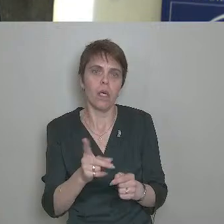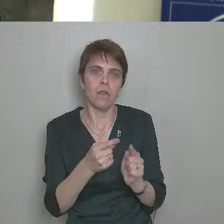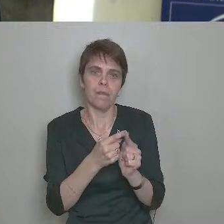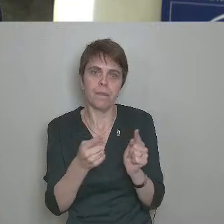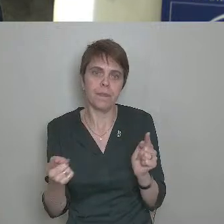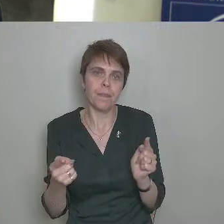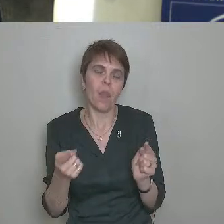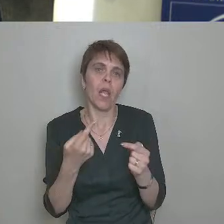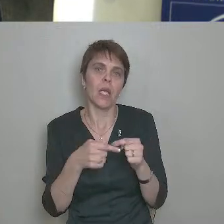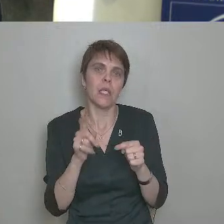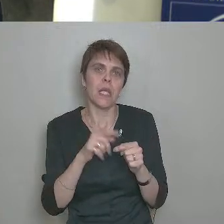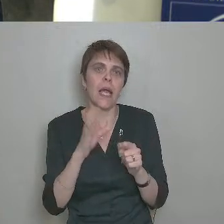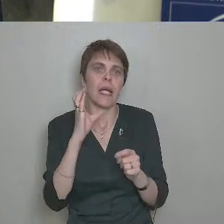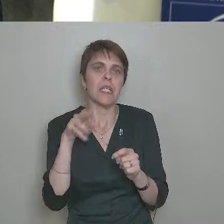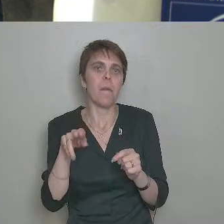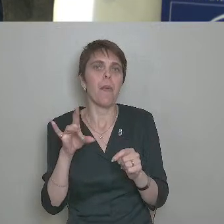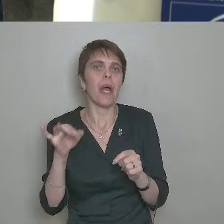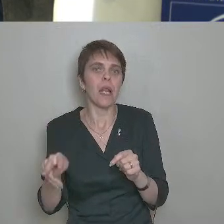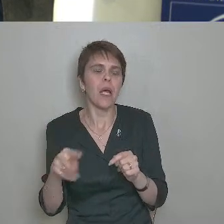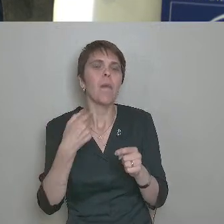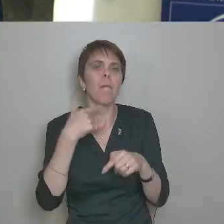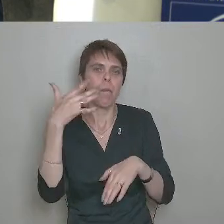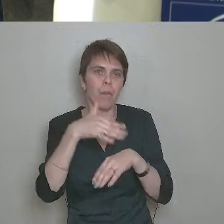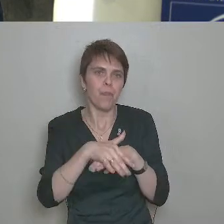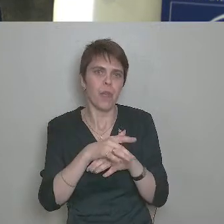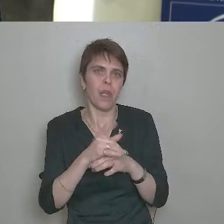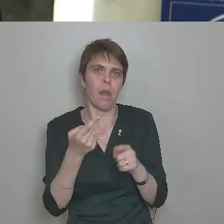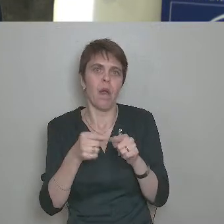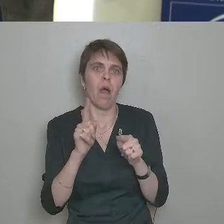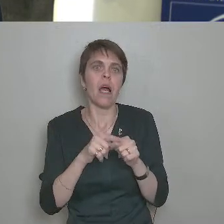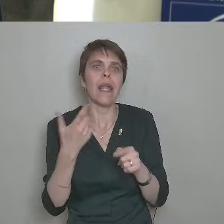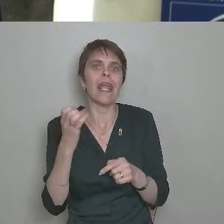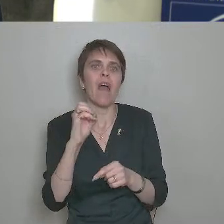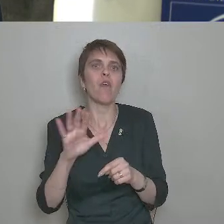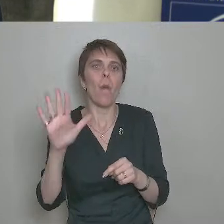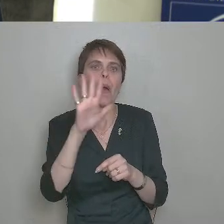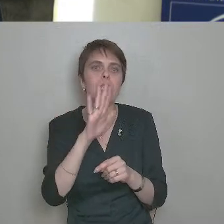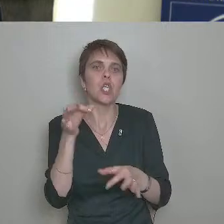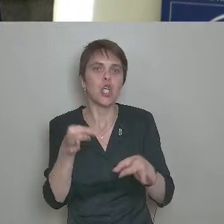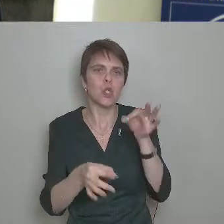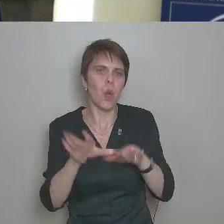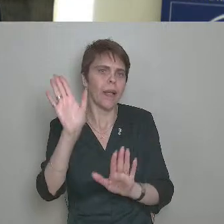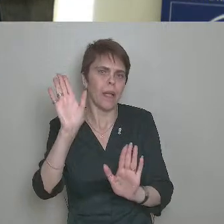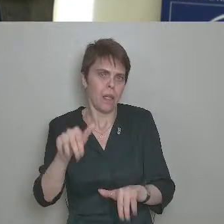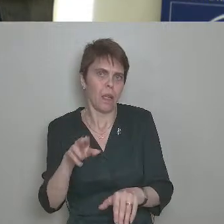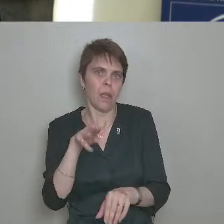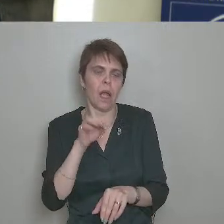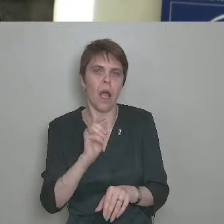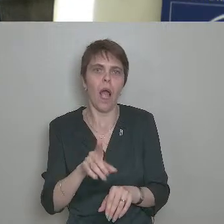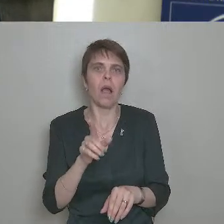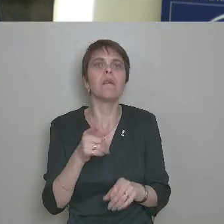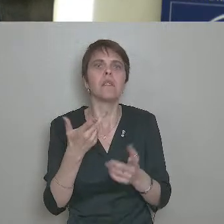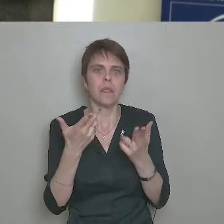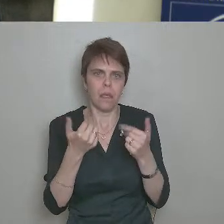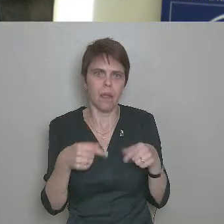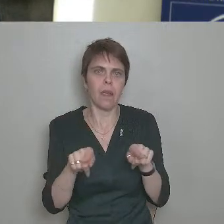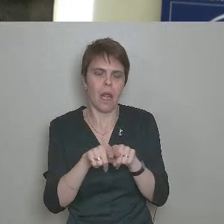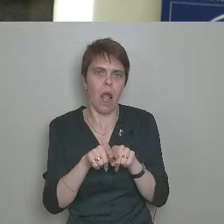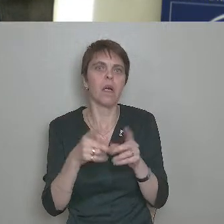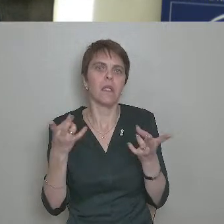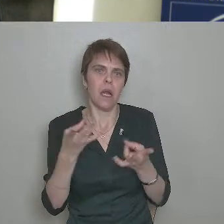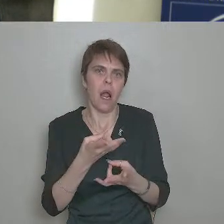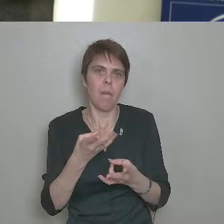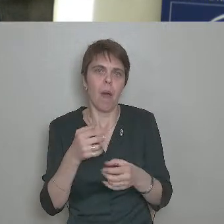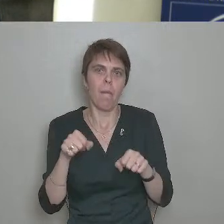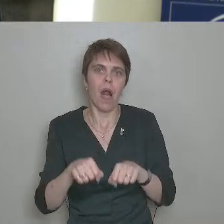to meet deadlines, because we have Molchenko versus Ukraine judgment where European court found